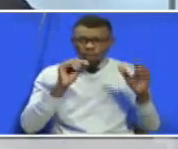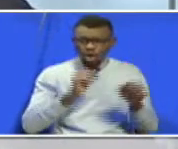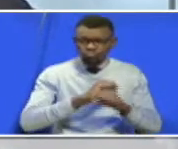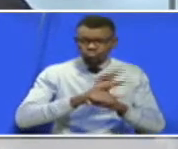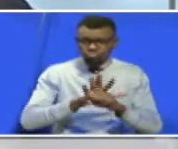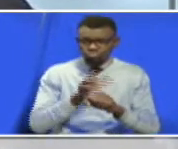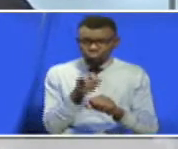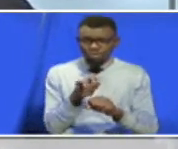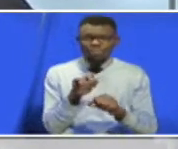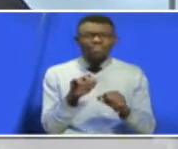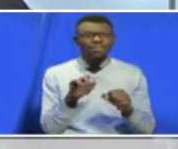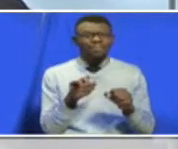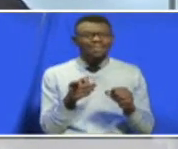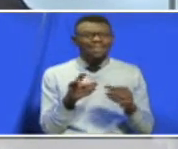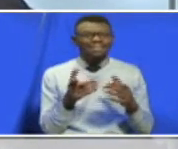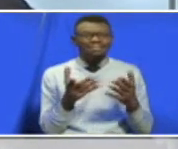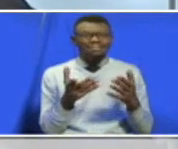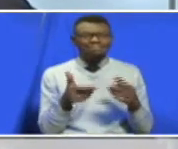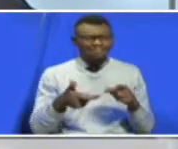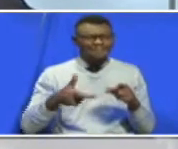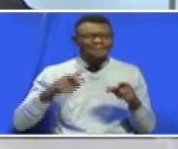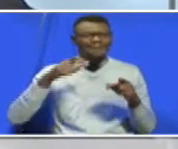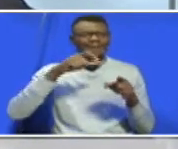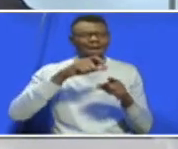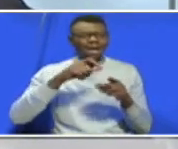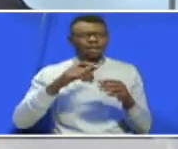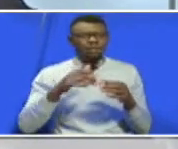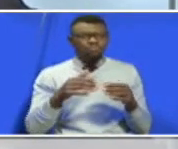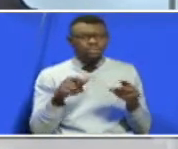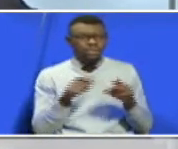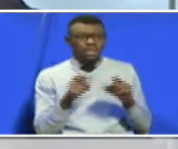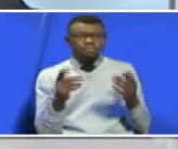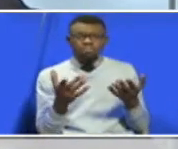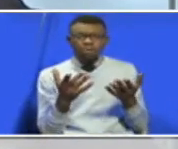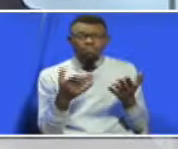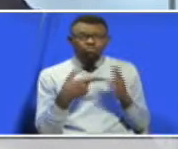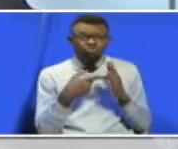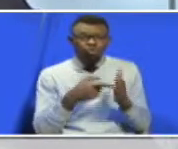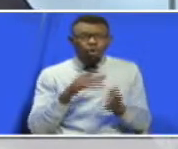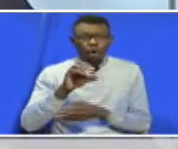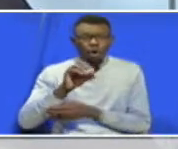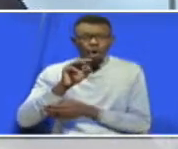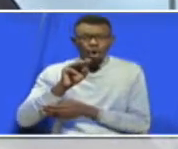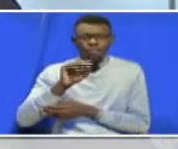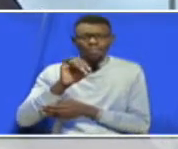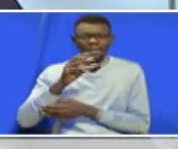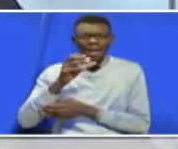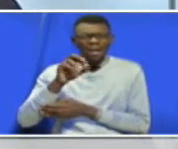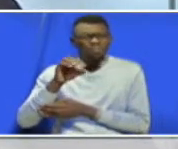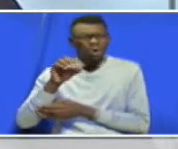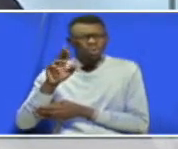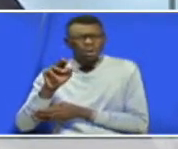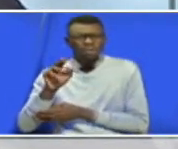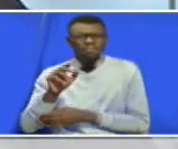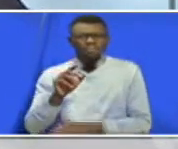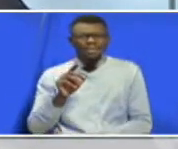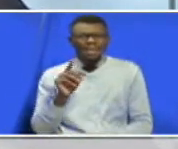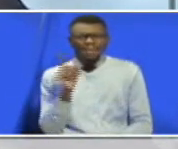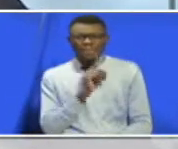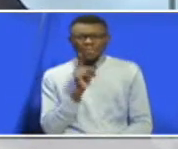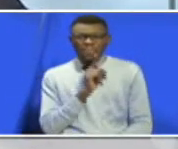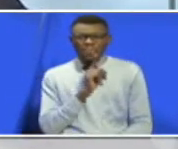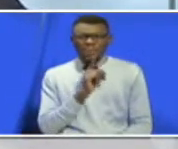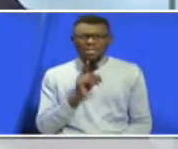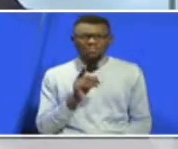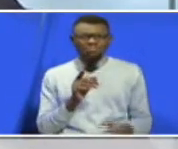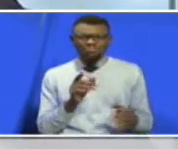see a sharp increase in COVID-19 cases, even though reports have shown that Omicron is less severe compared to the Delta variant. Our health